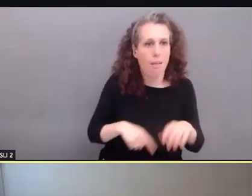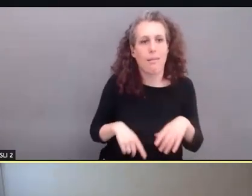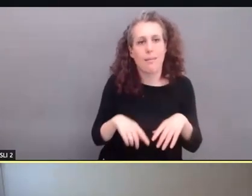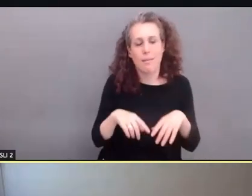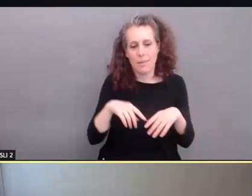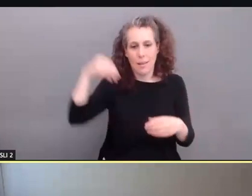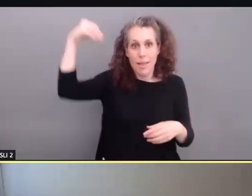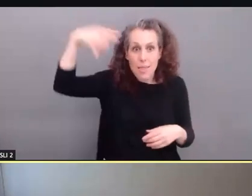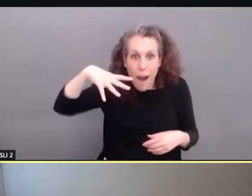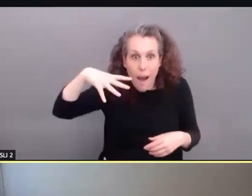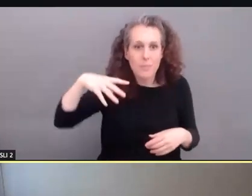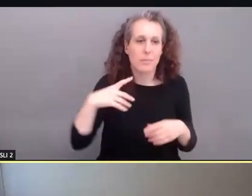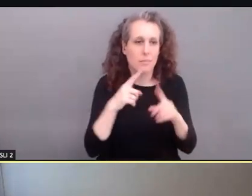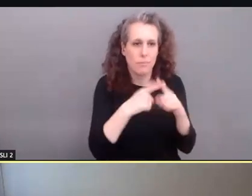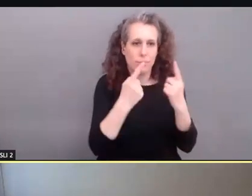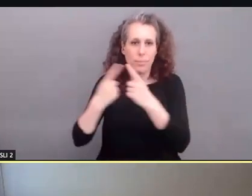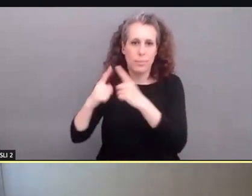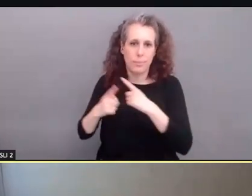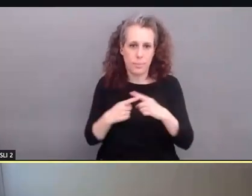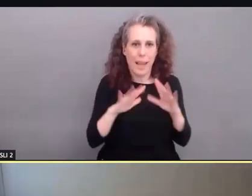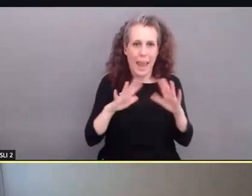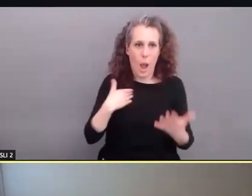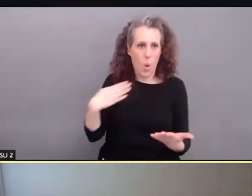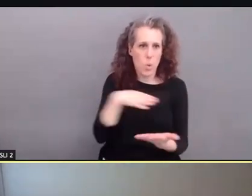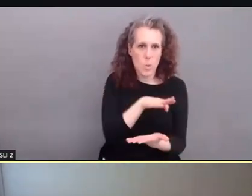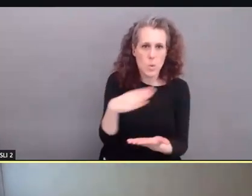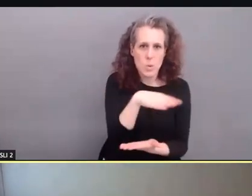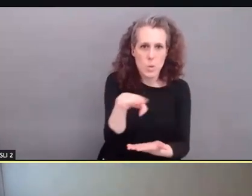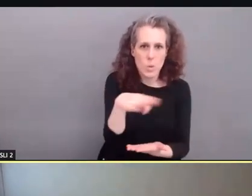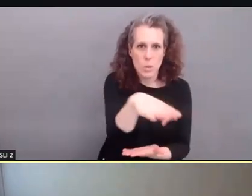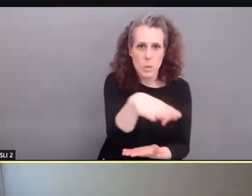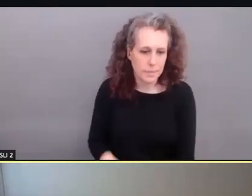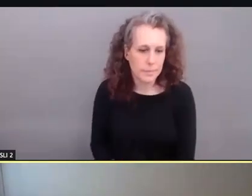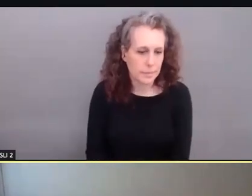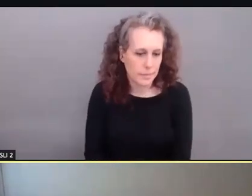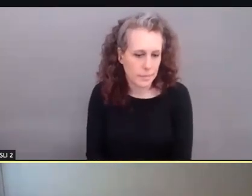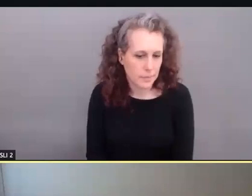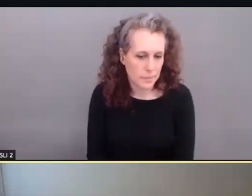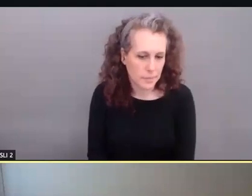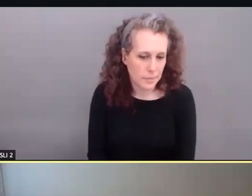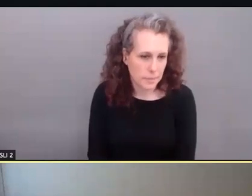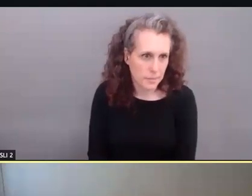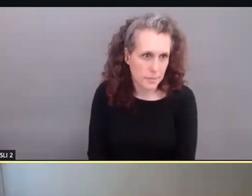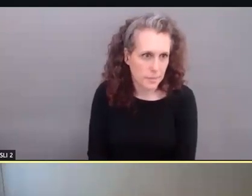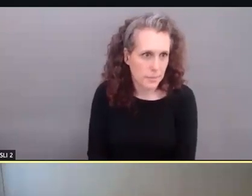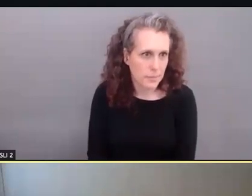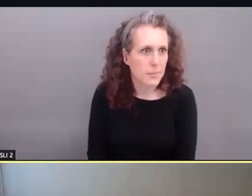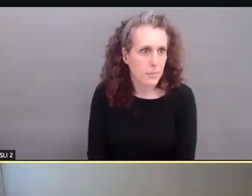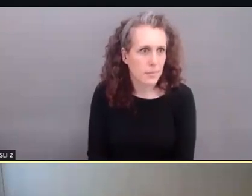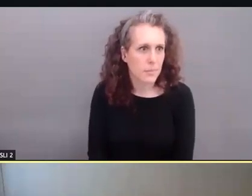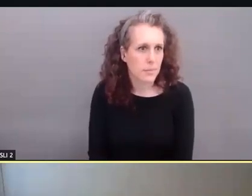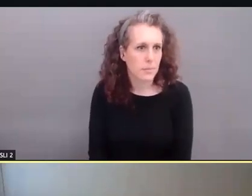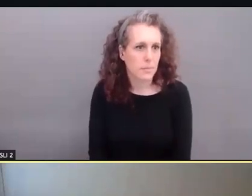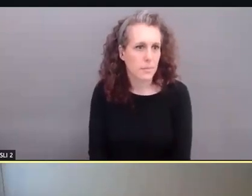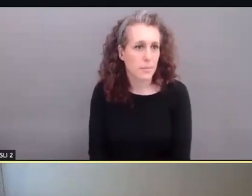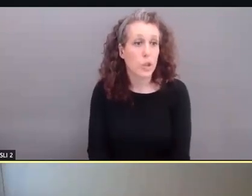route denotion of what happens in this figure. And we actually start outside